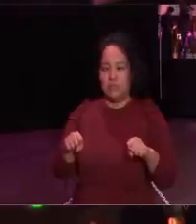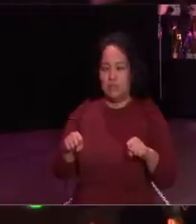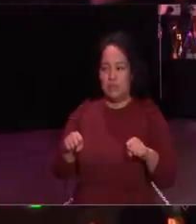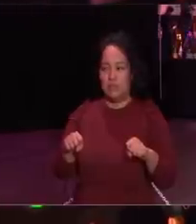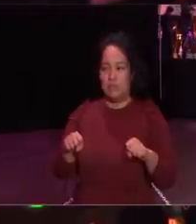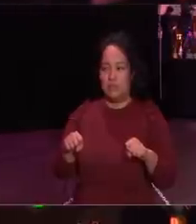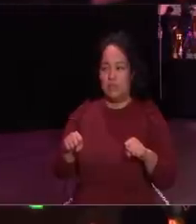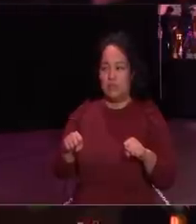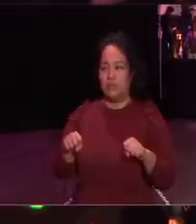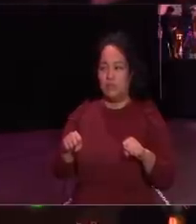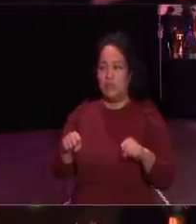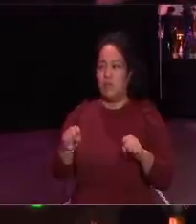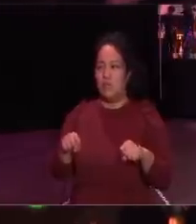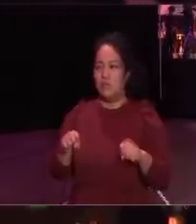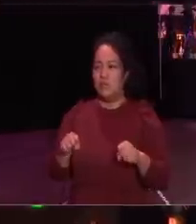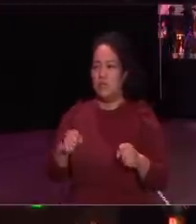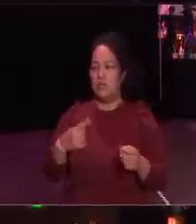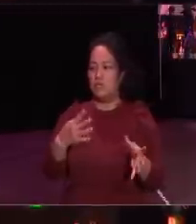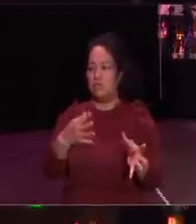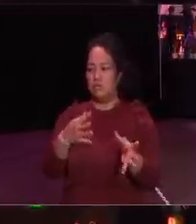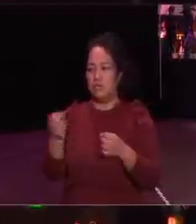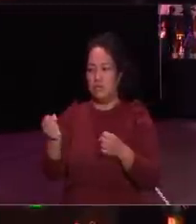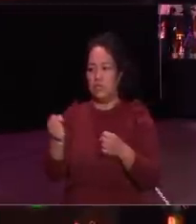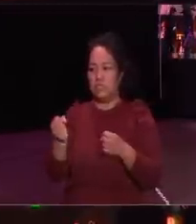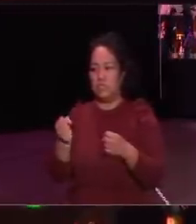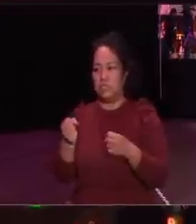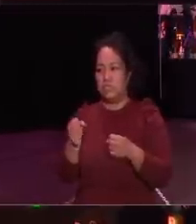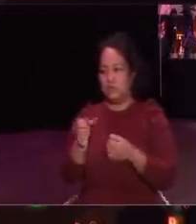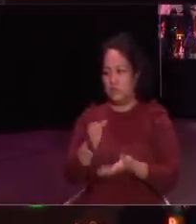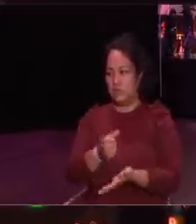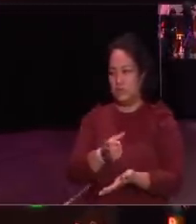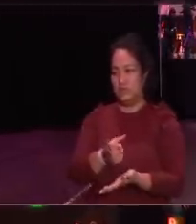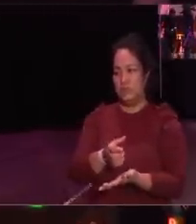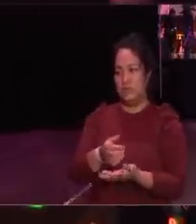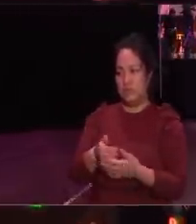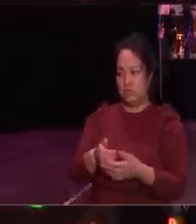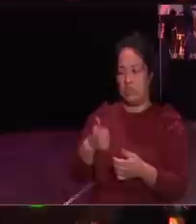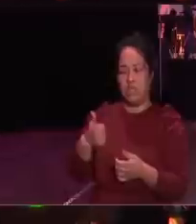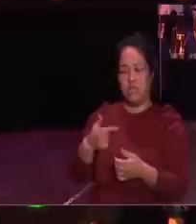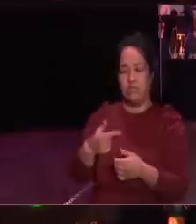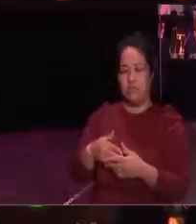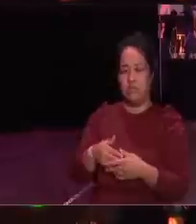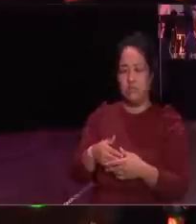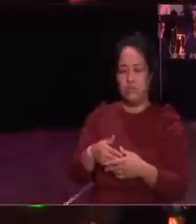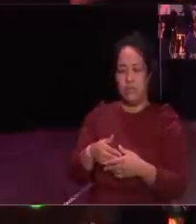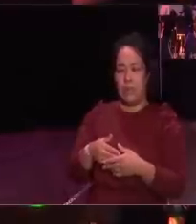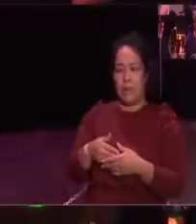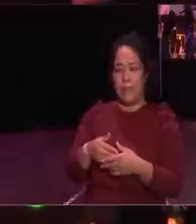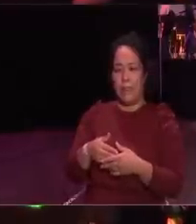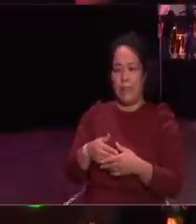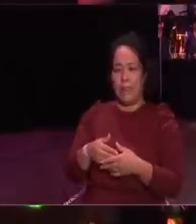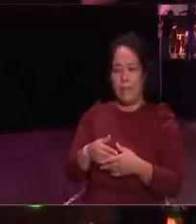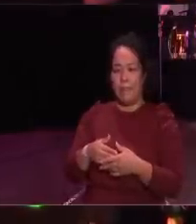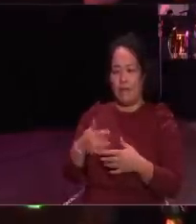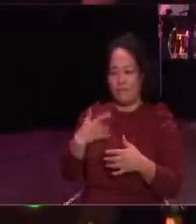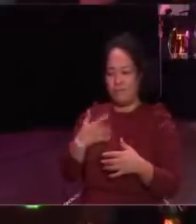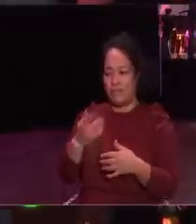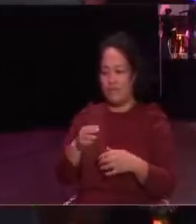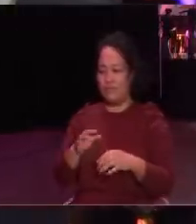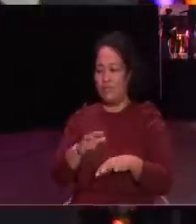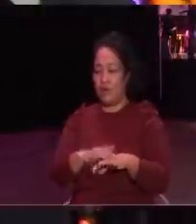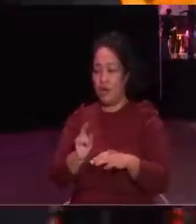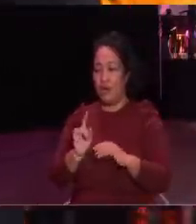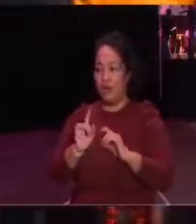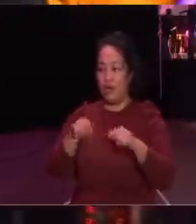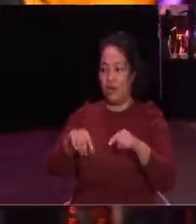de mí. Take this cup from me, God. Sácala. Take it from me. Yo siento el llamado a ir al campo misionero. I feel the call to go to the mission